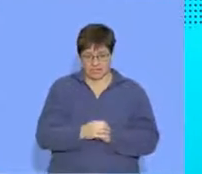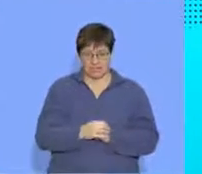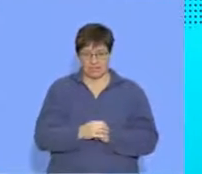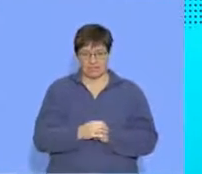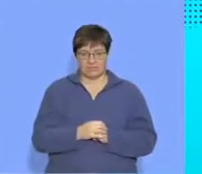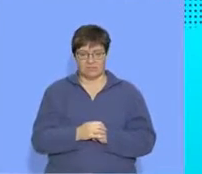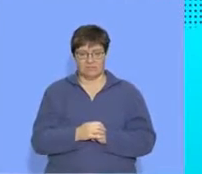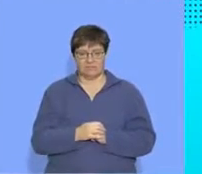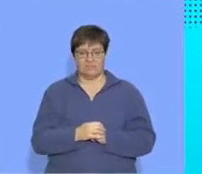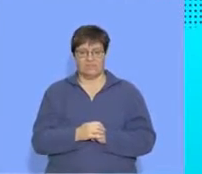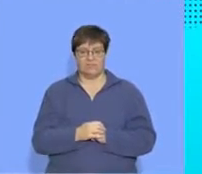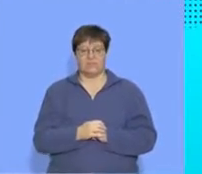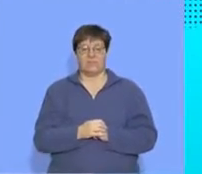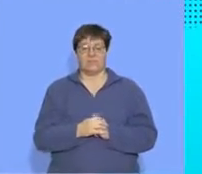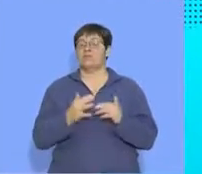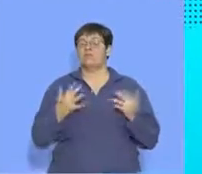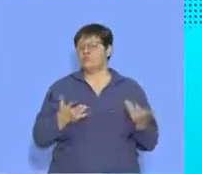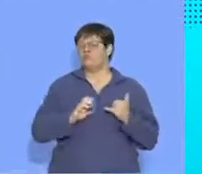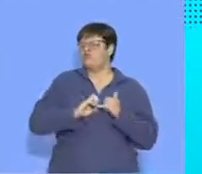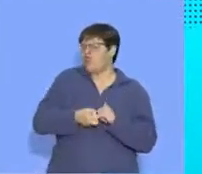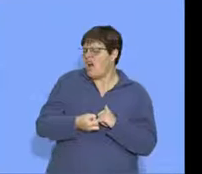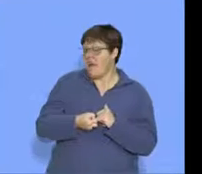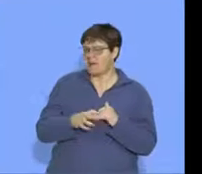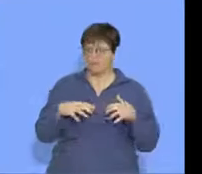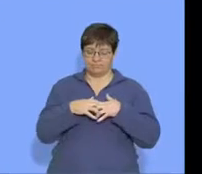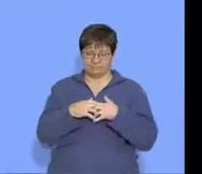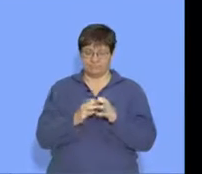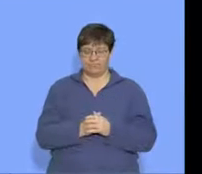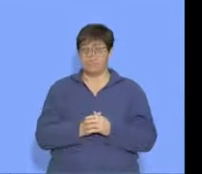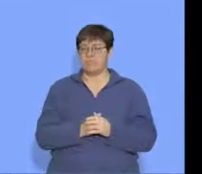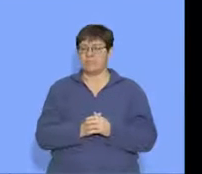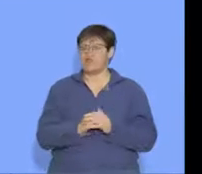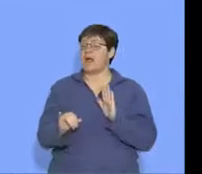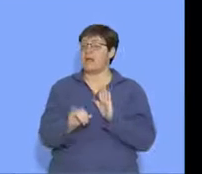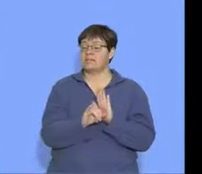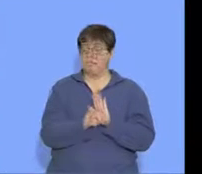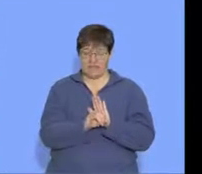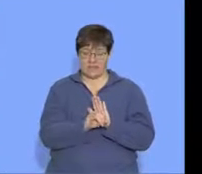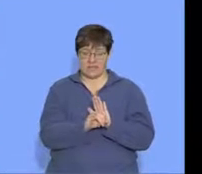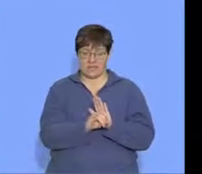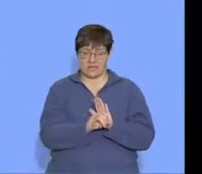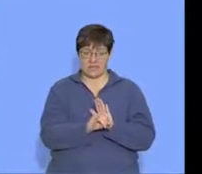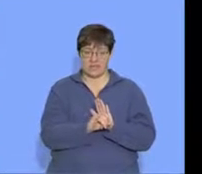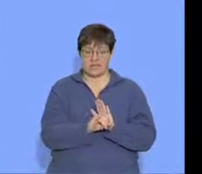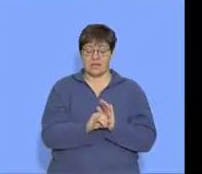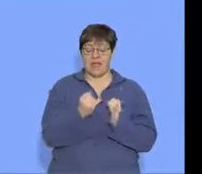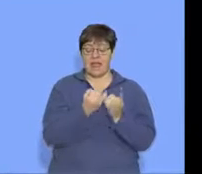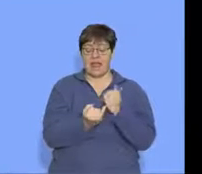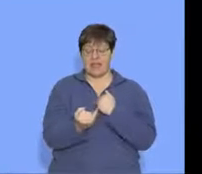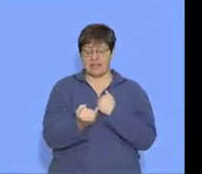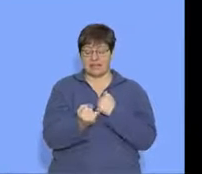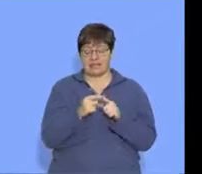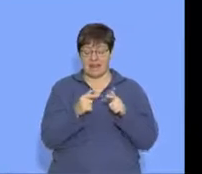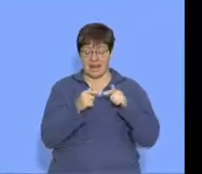or illustrating. So let's try and put that together. As I mentioned, we're identifying that it's the independent variable is the